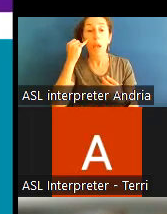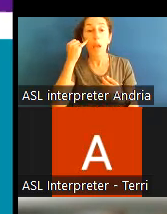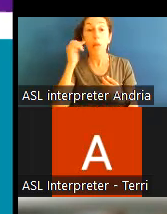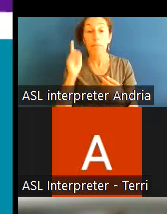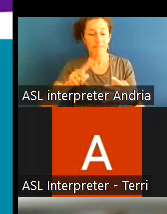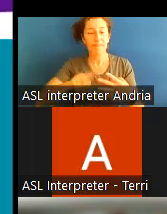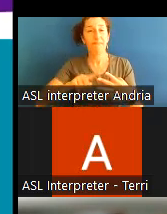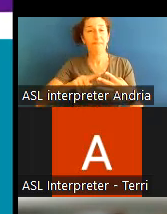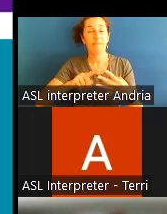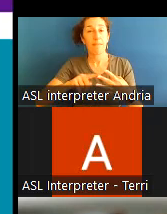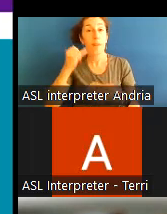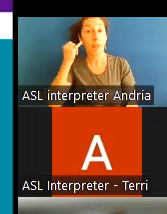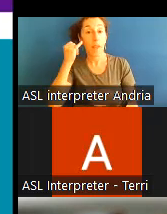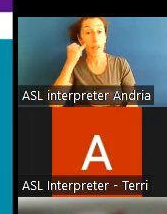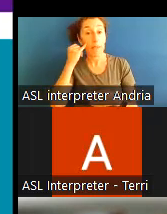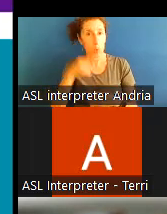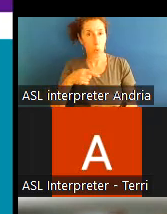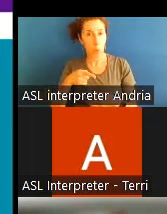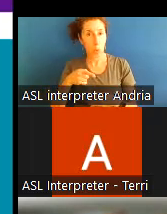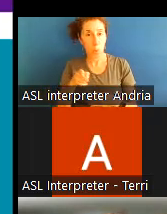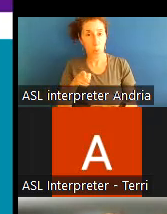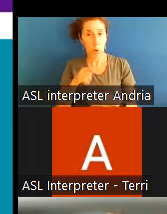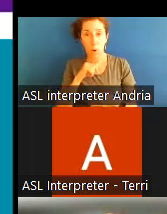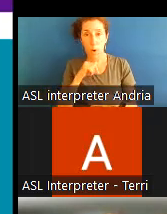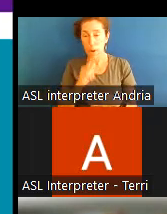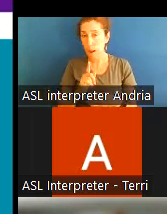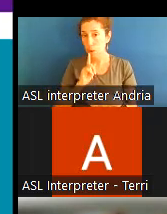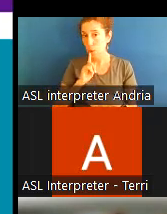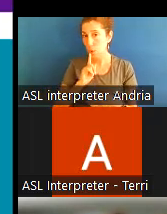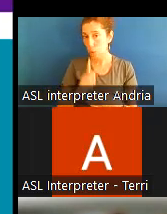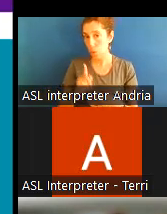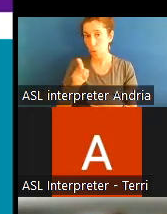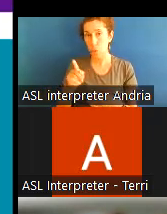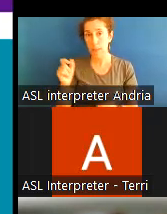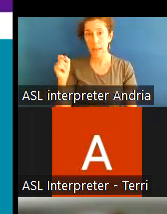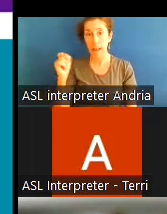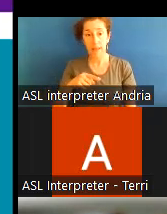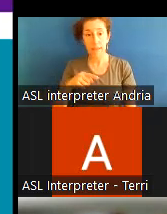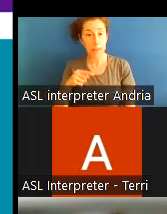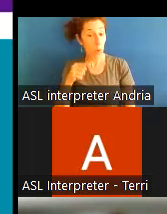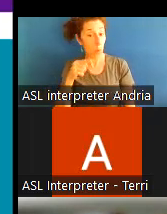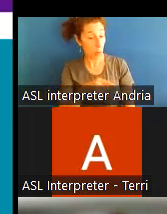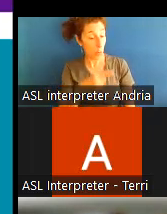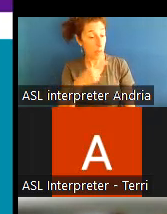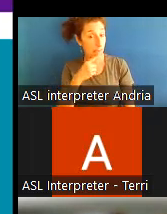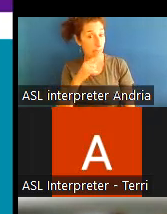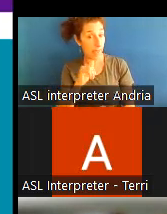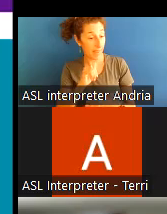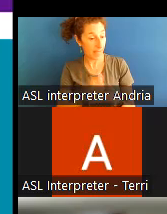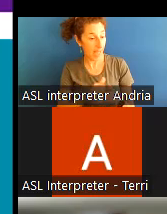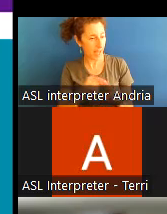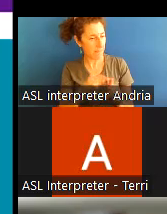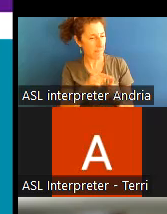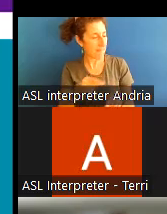clarify. When you say blank, what do you mean by that? Do not make the assumption